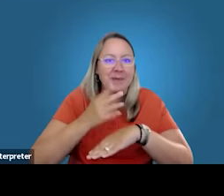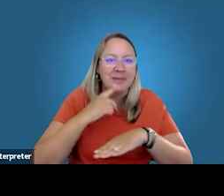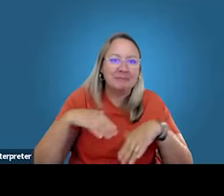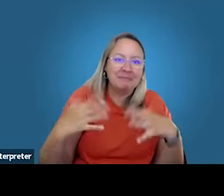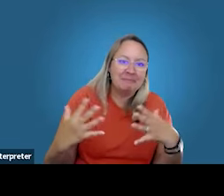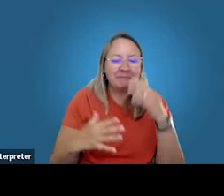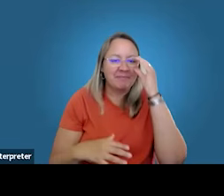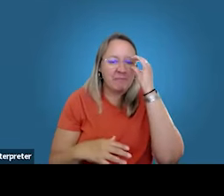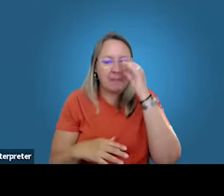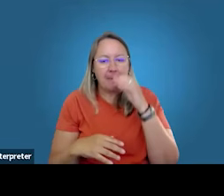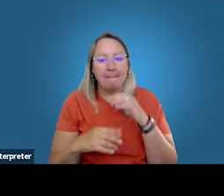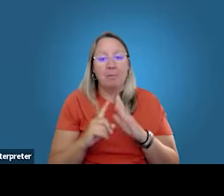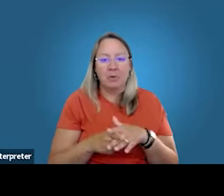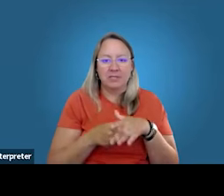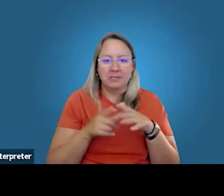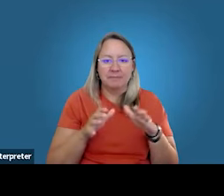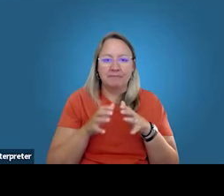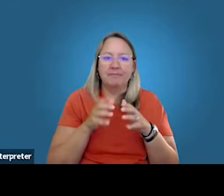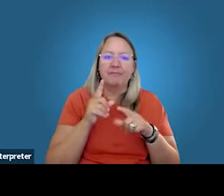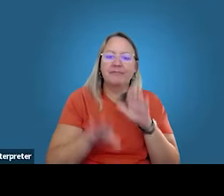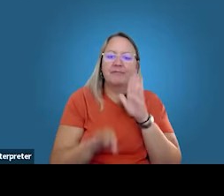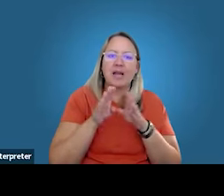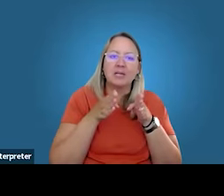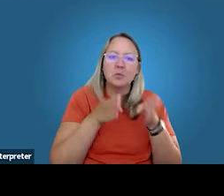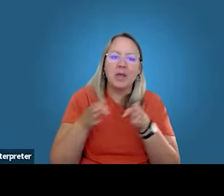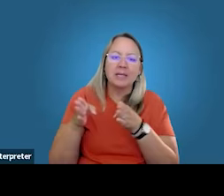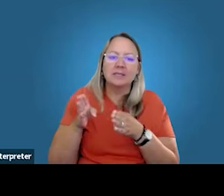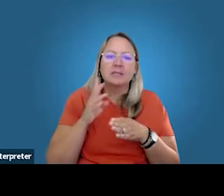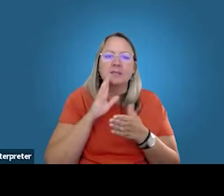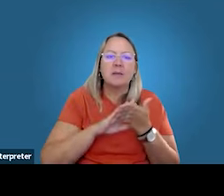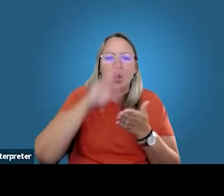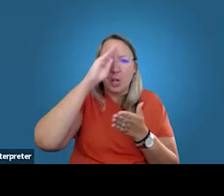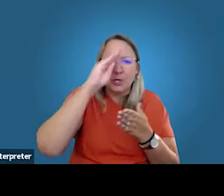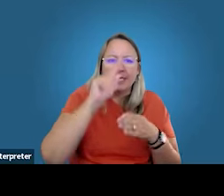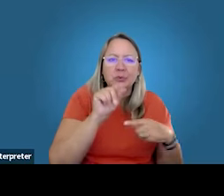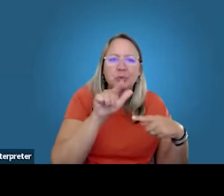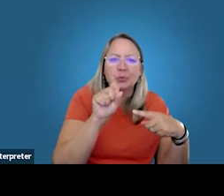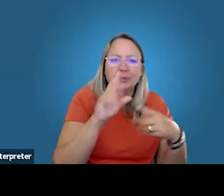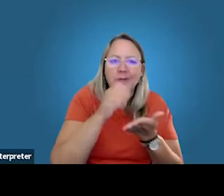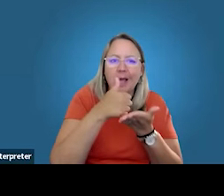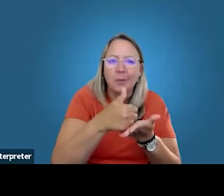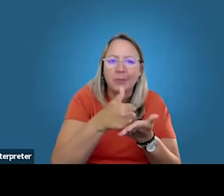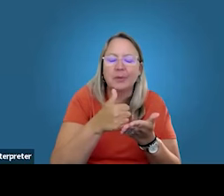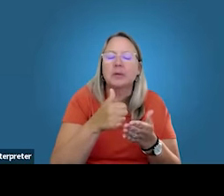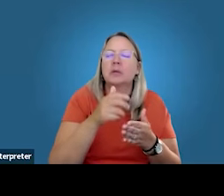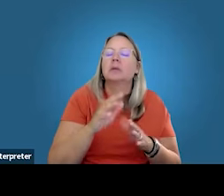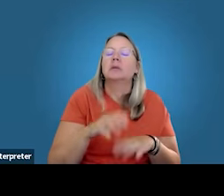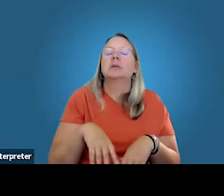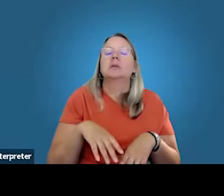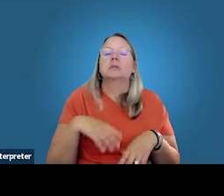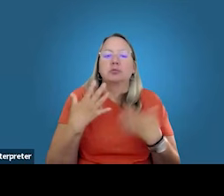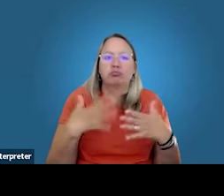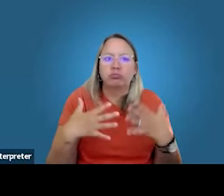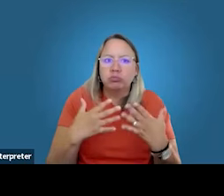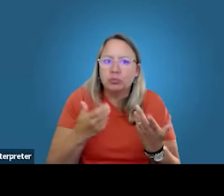So we're going to find ways to just tease out some learnings around this and have you fast and furiously have a go at these tools